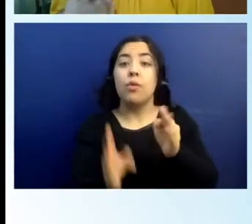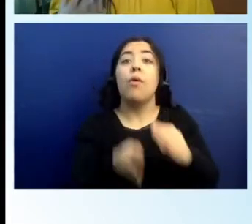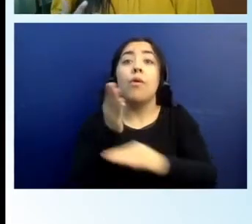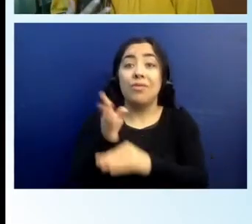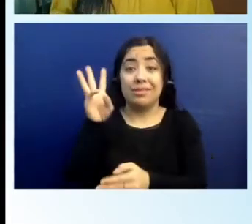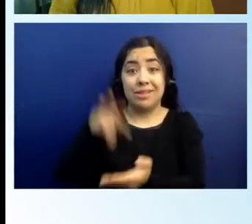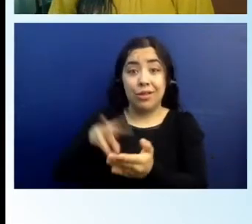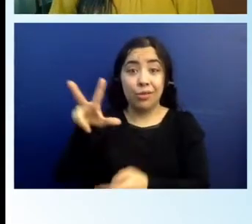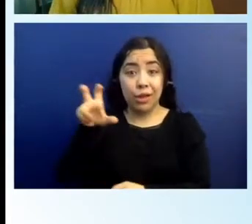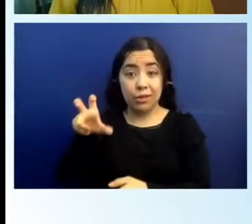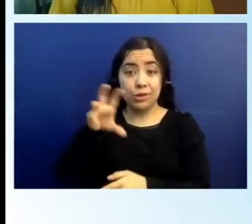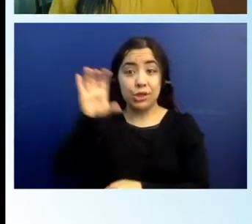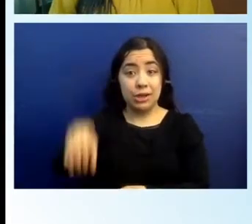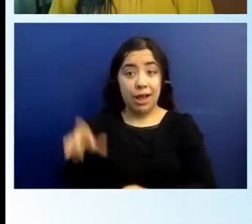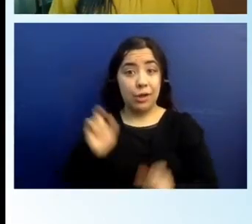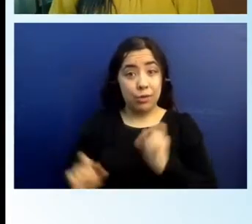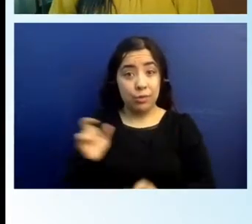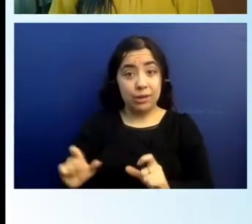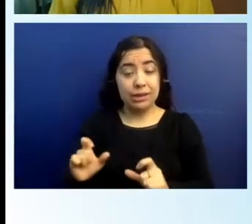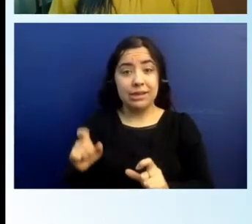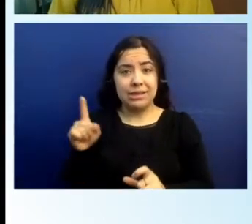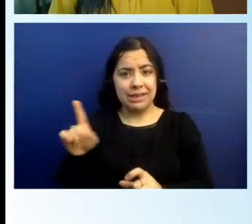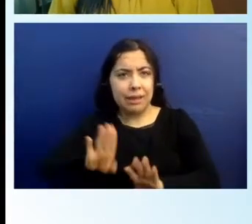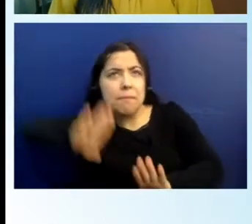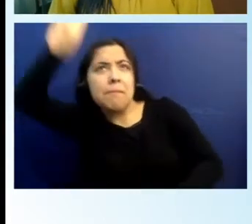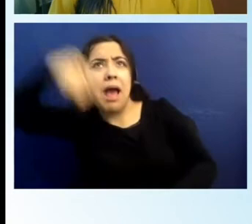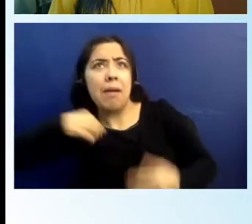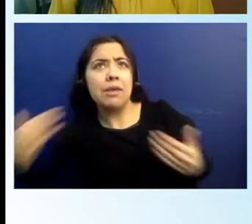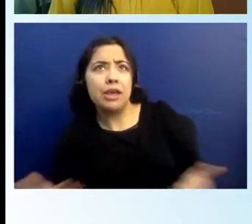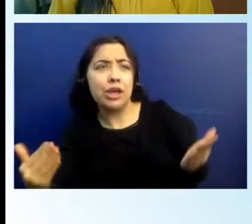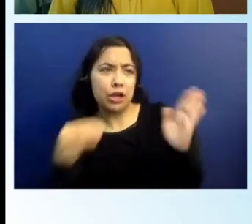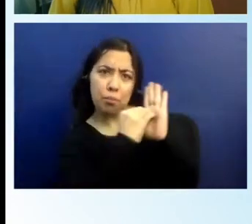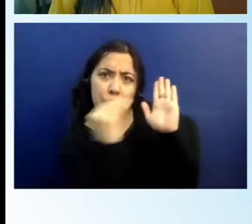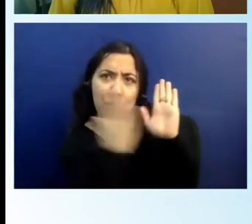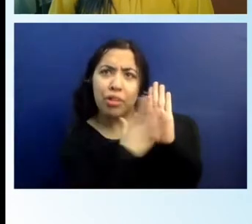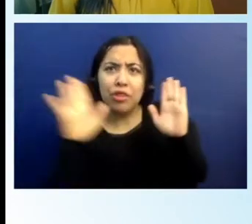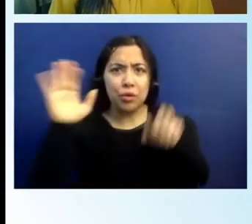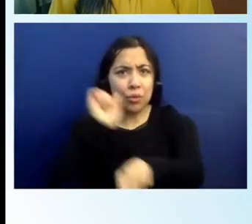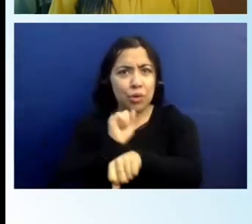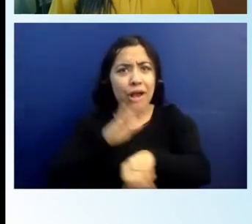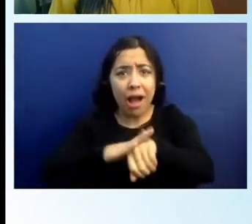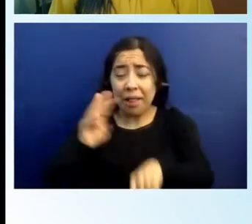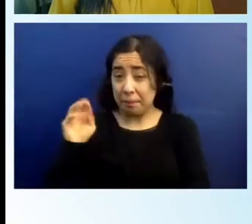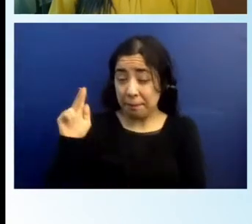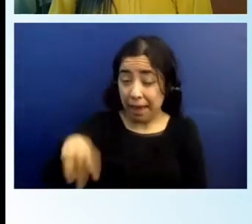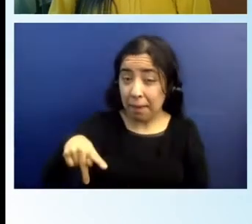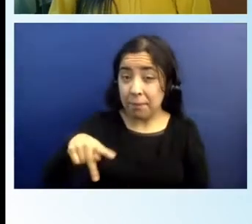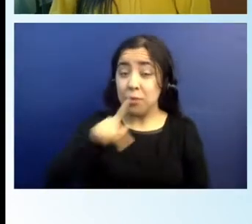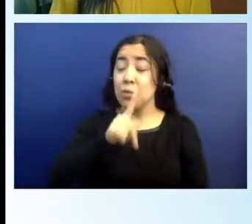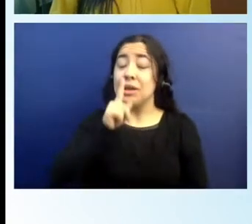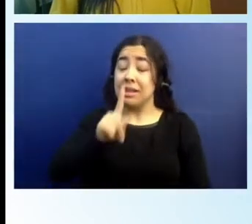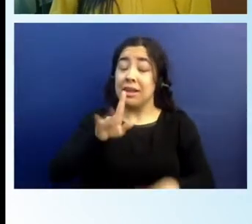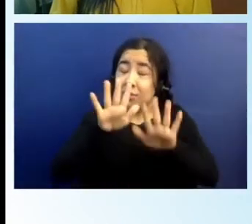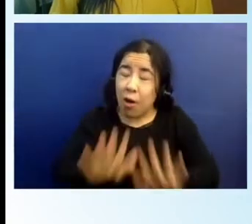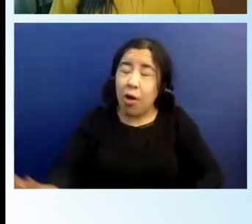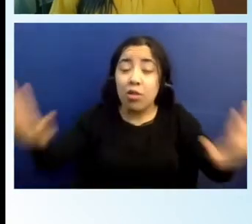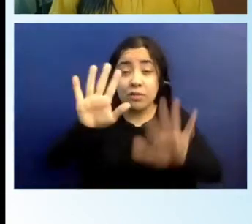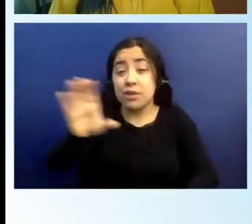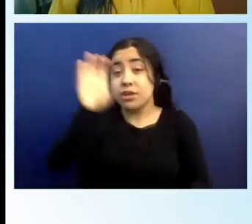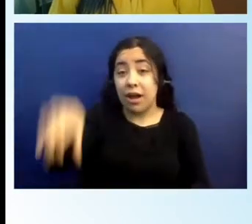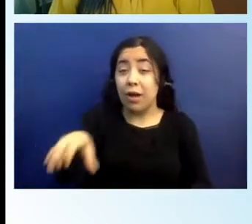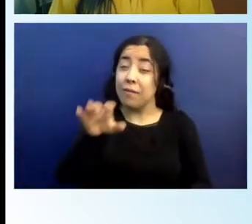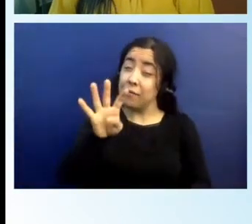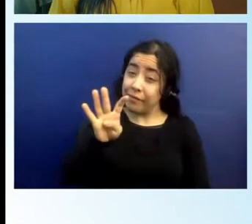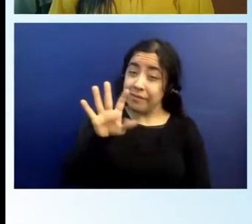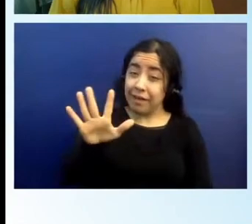made themselves seen, have put their work on the map, and it really is all across Chicago. 45